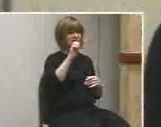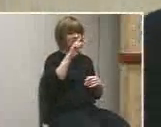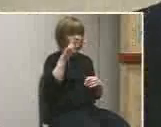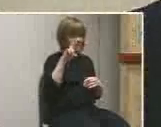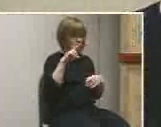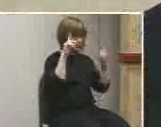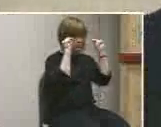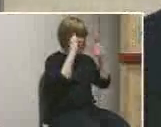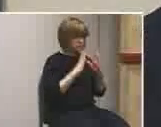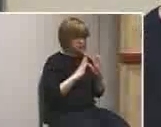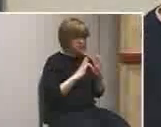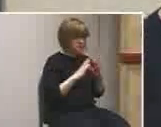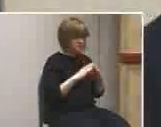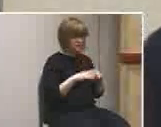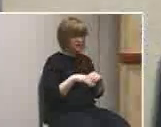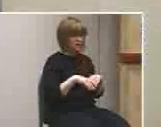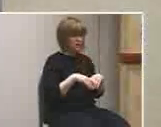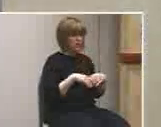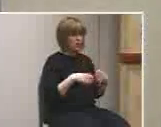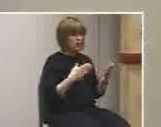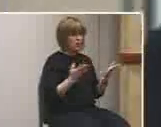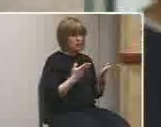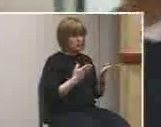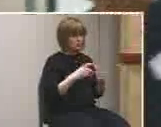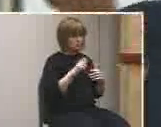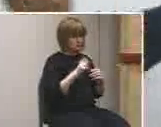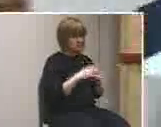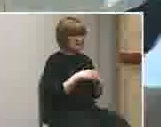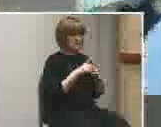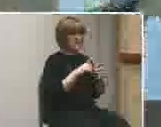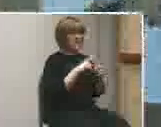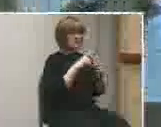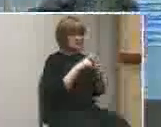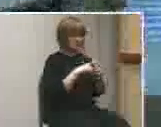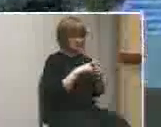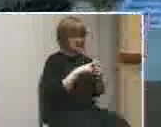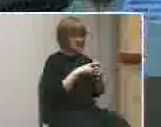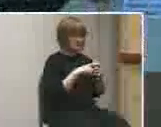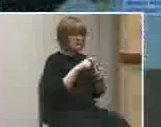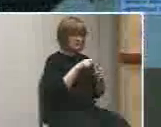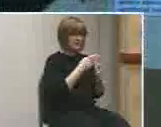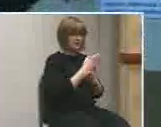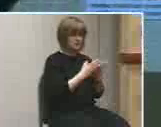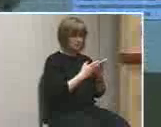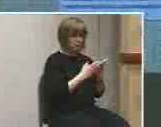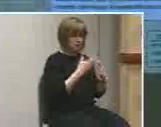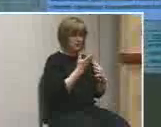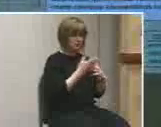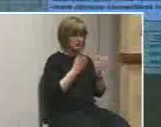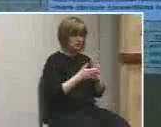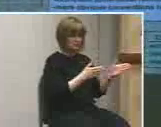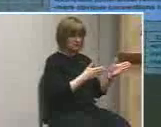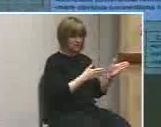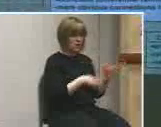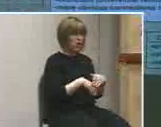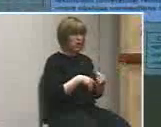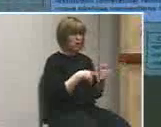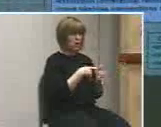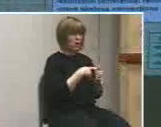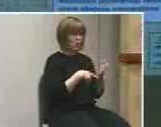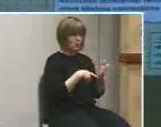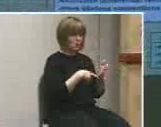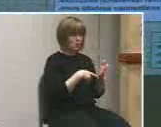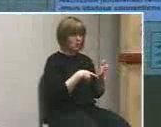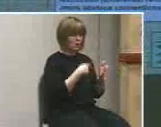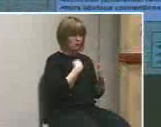them what? What's it going to take? Then we have to, as part of our intervention plan, say, what will we do when they